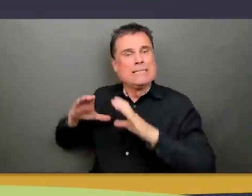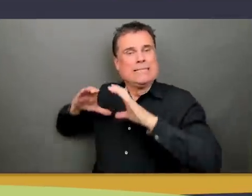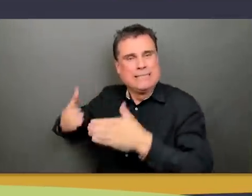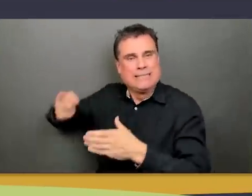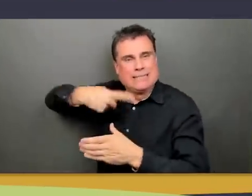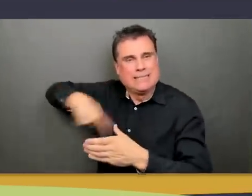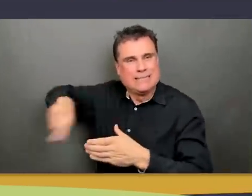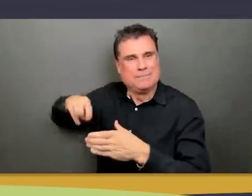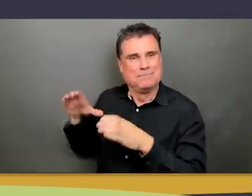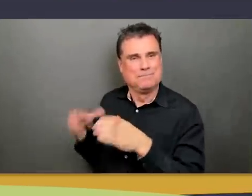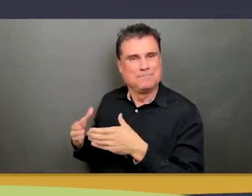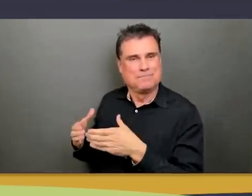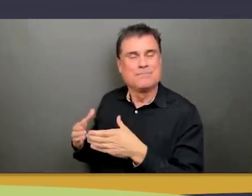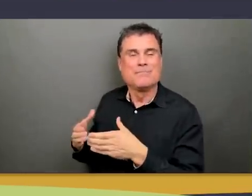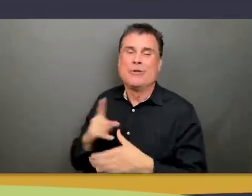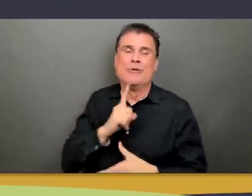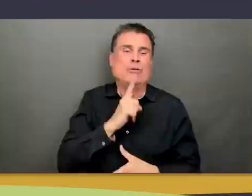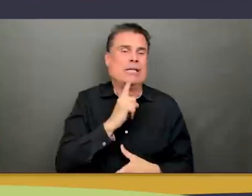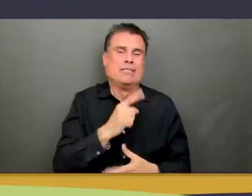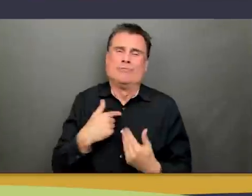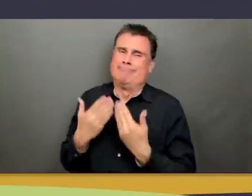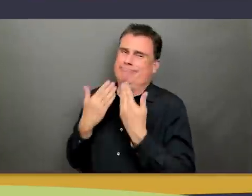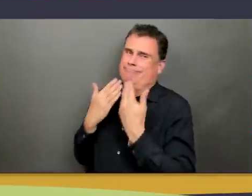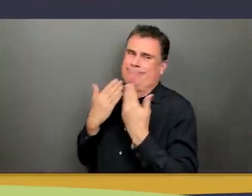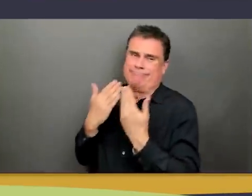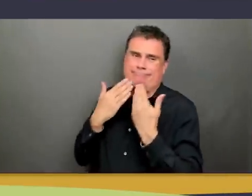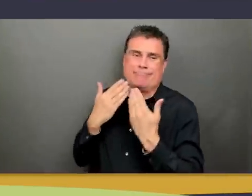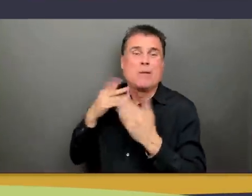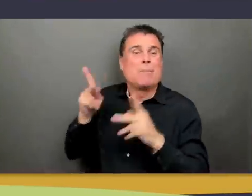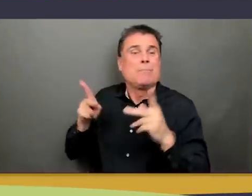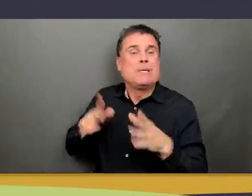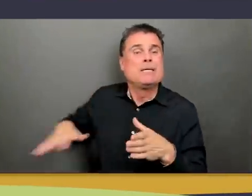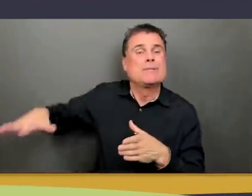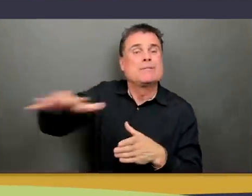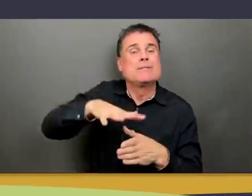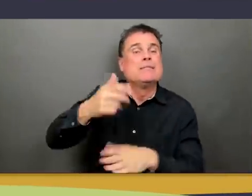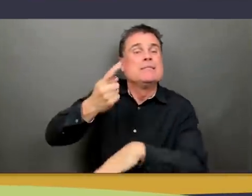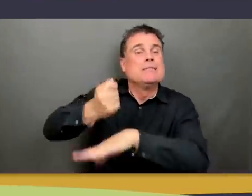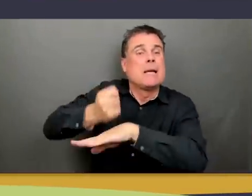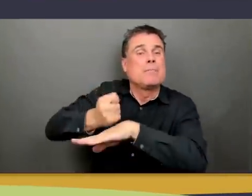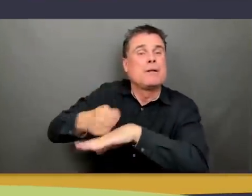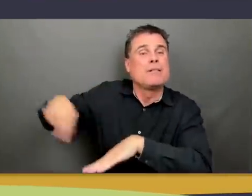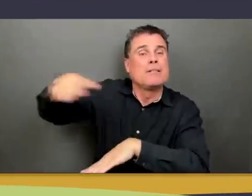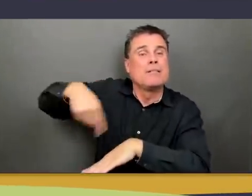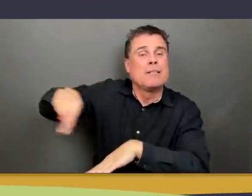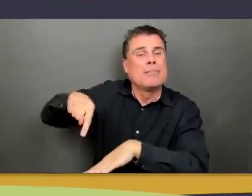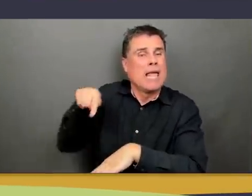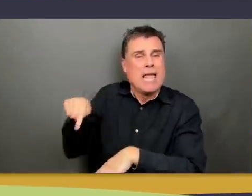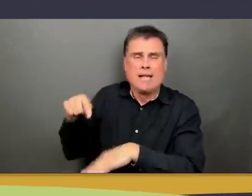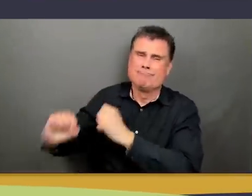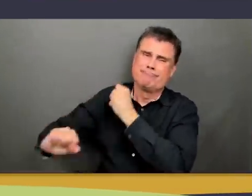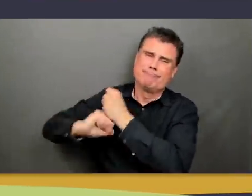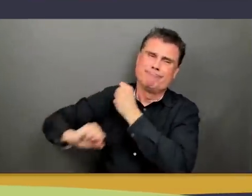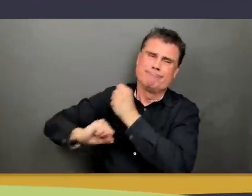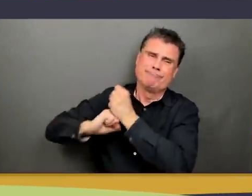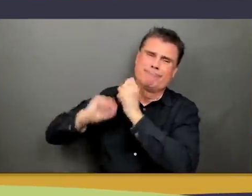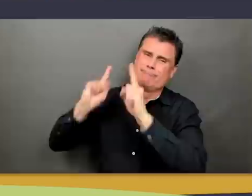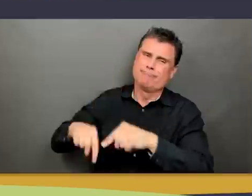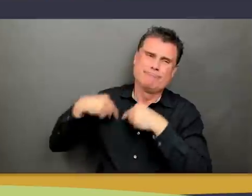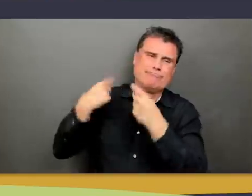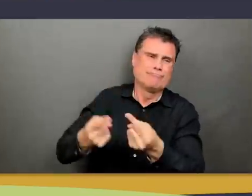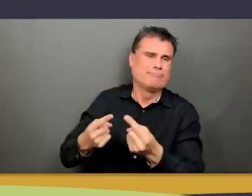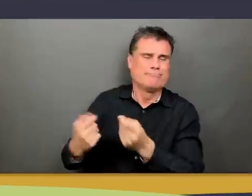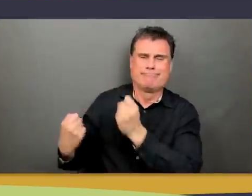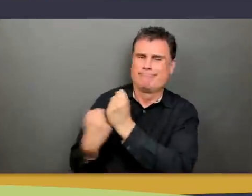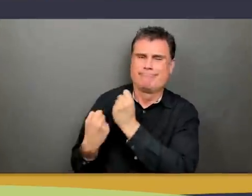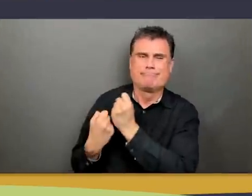many of whom have inspired, encouraged, and supported me alongside. Tenjin Temple is a place that